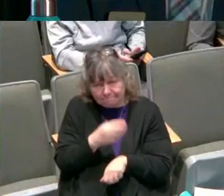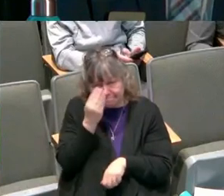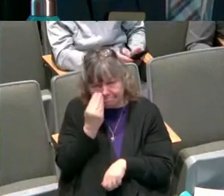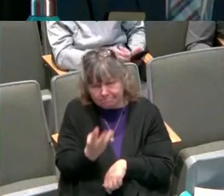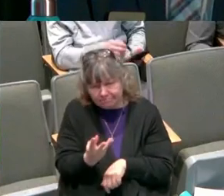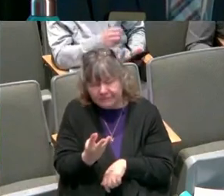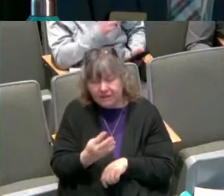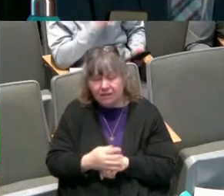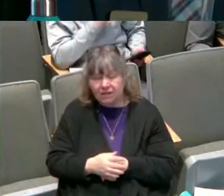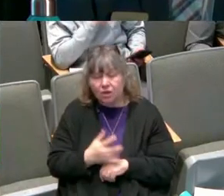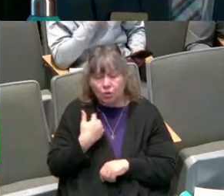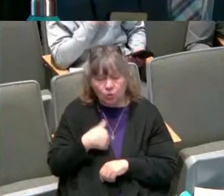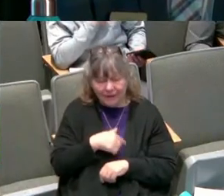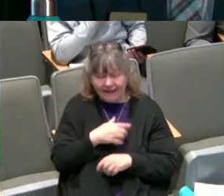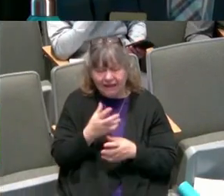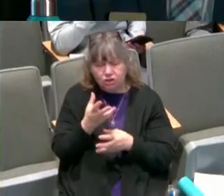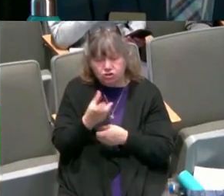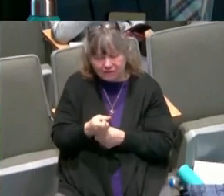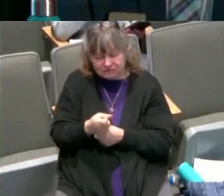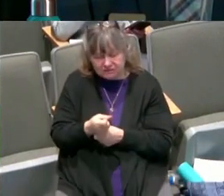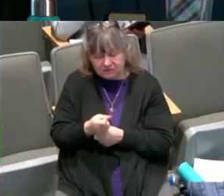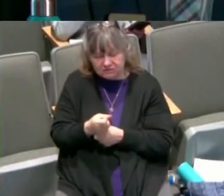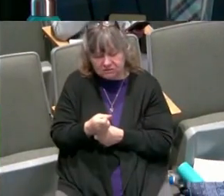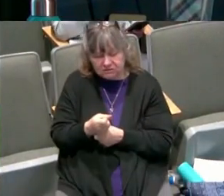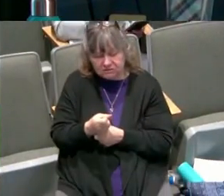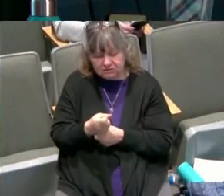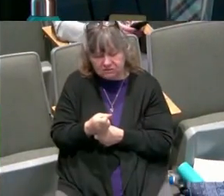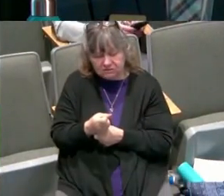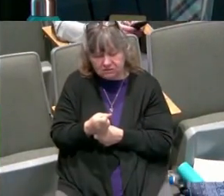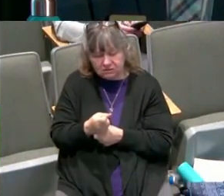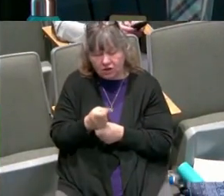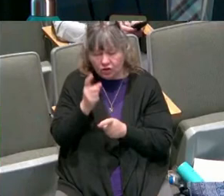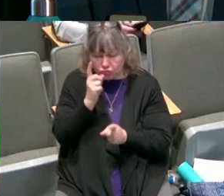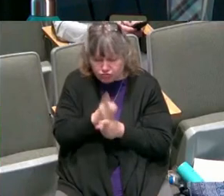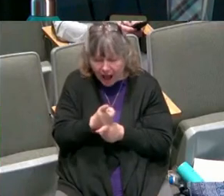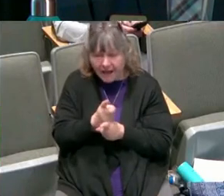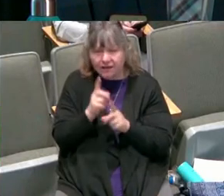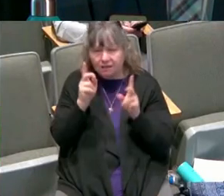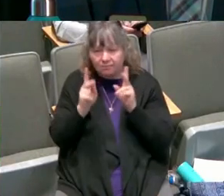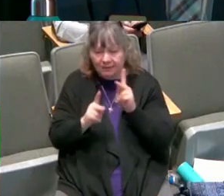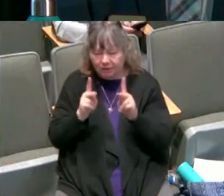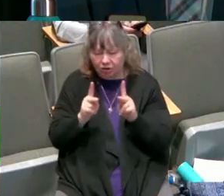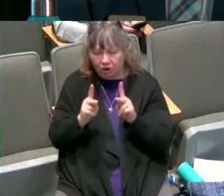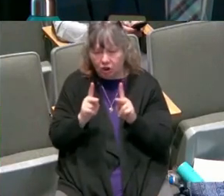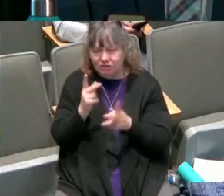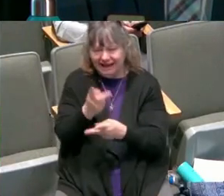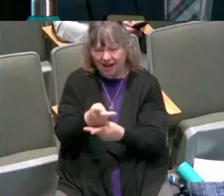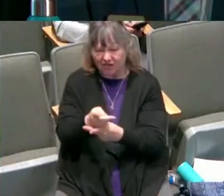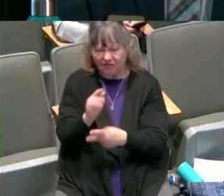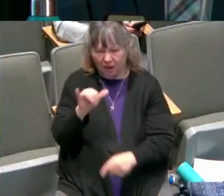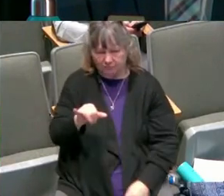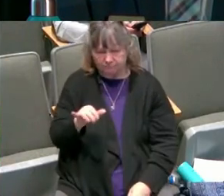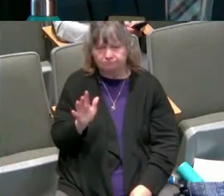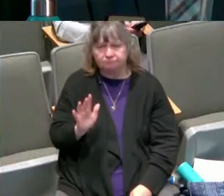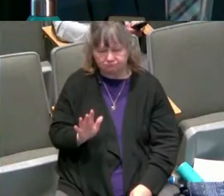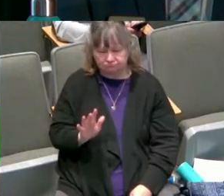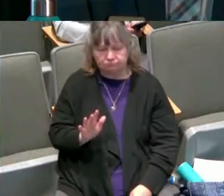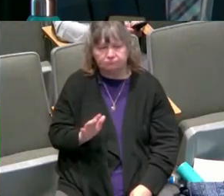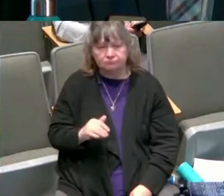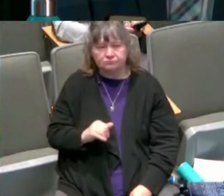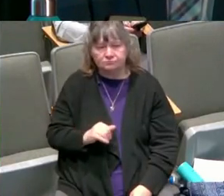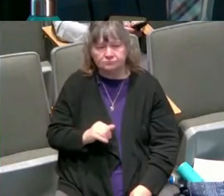we can we can trust that the right authorities are are dealing with that and